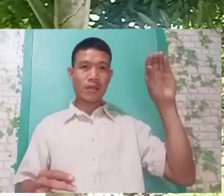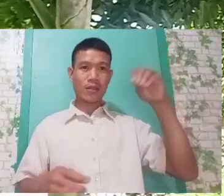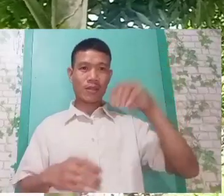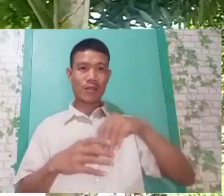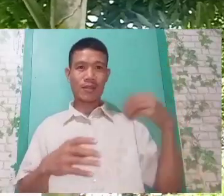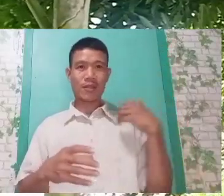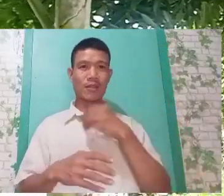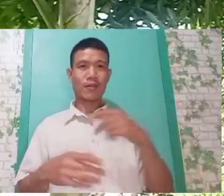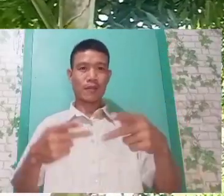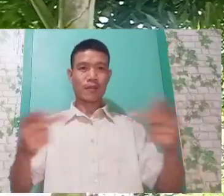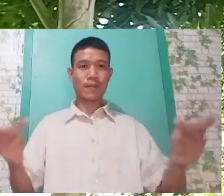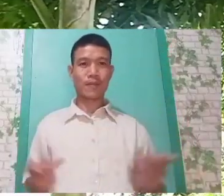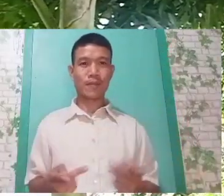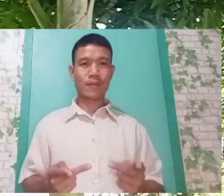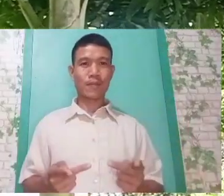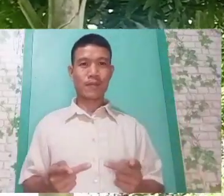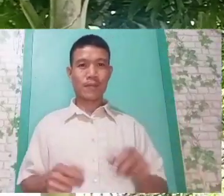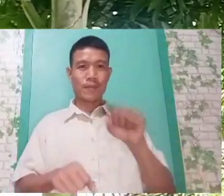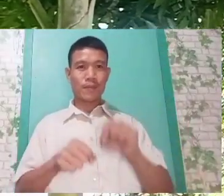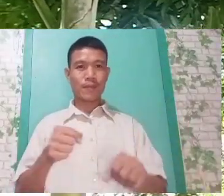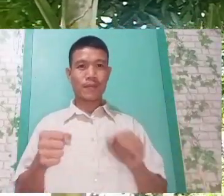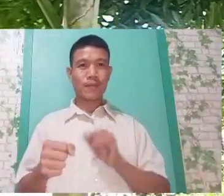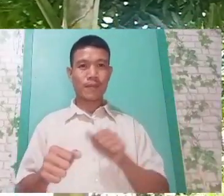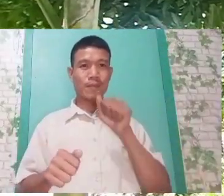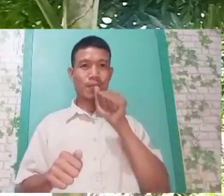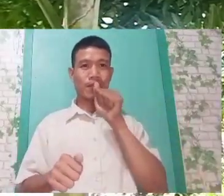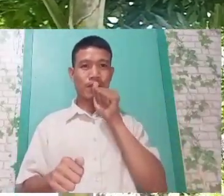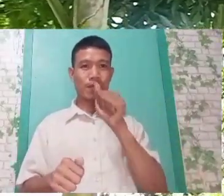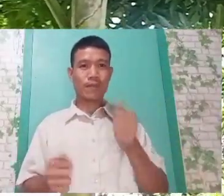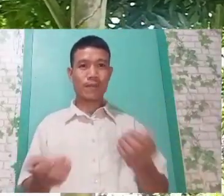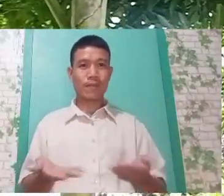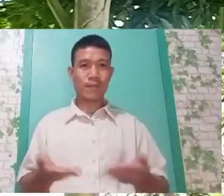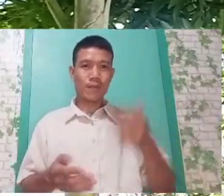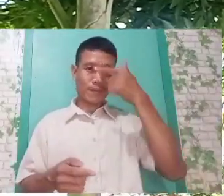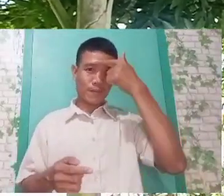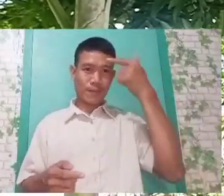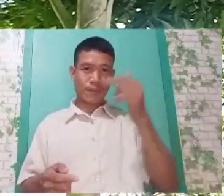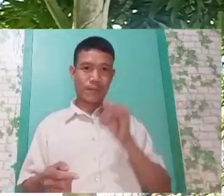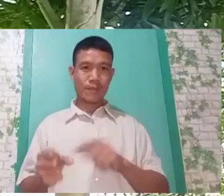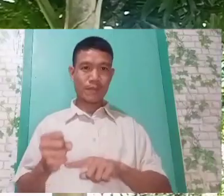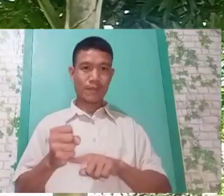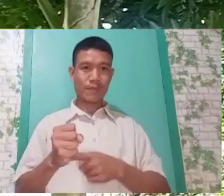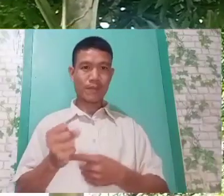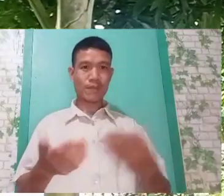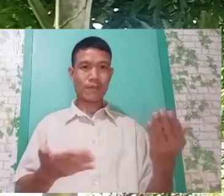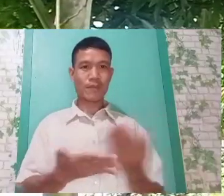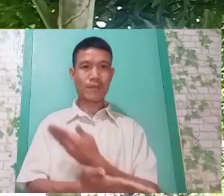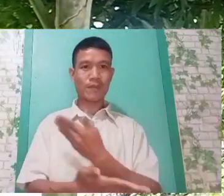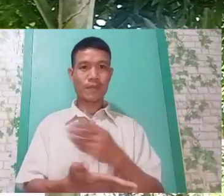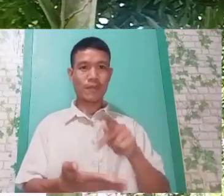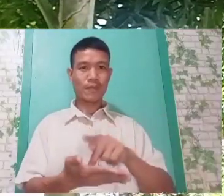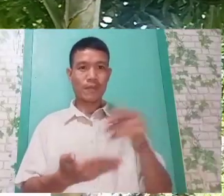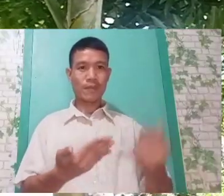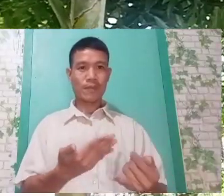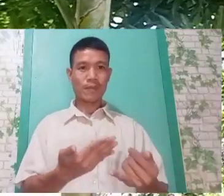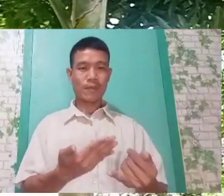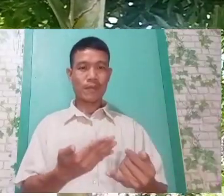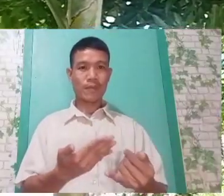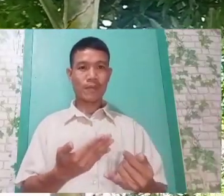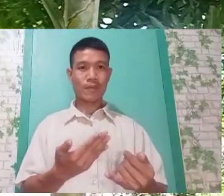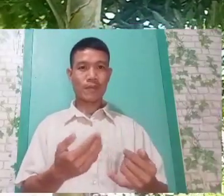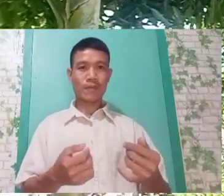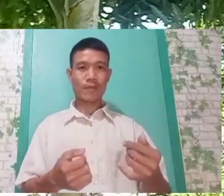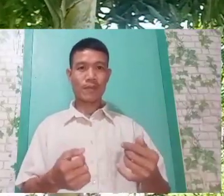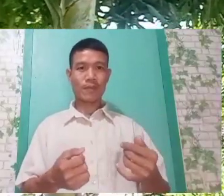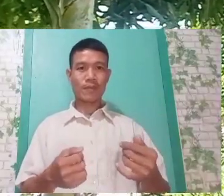hot in our place. So I am here because I am about to start my new